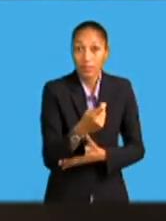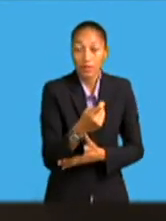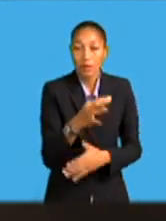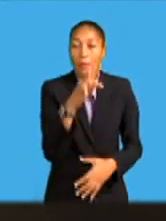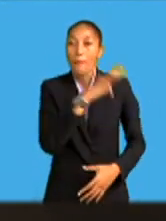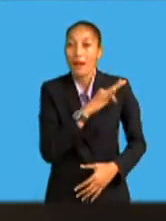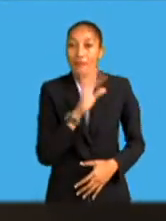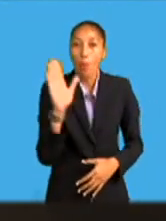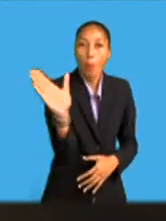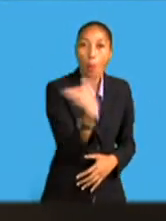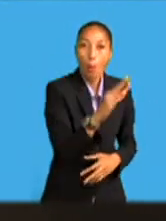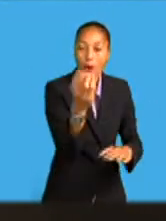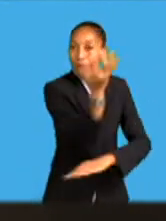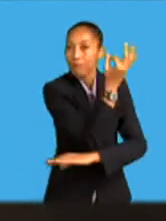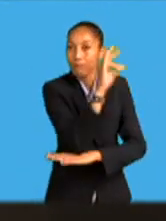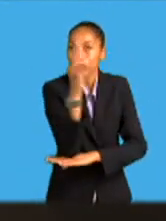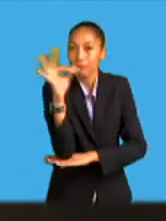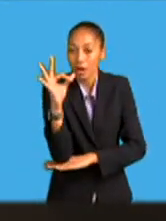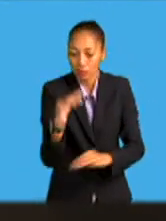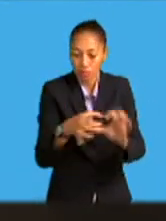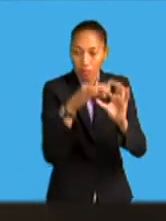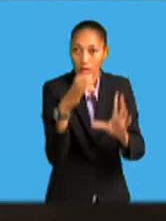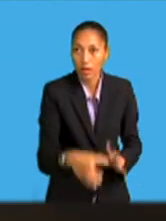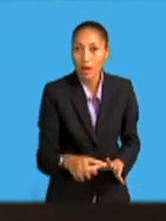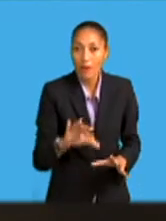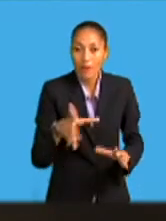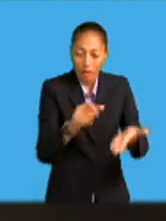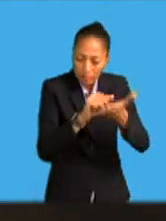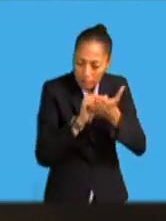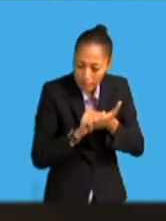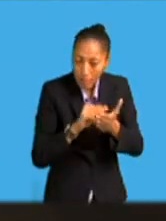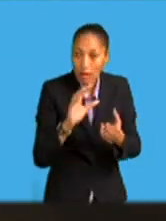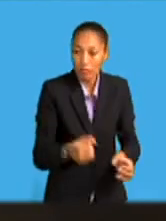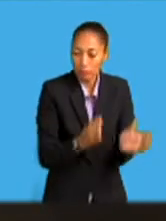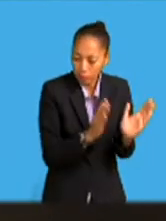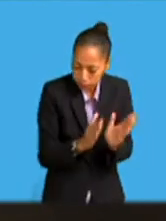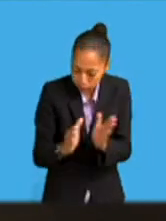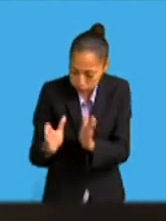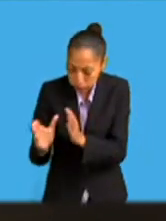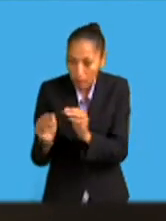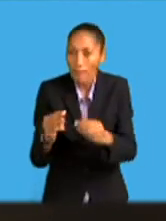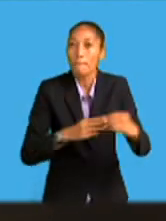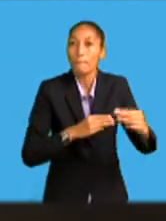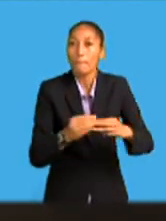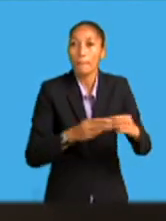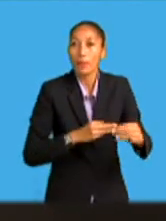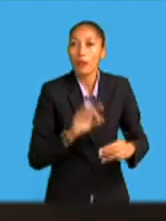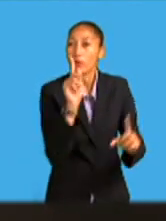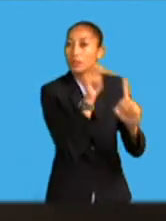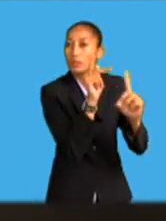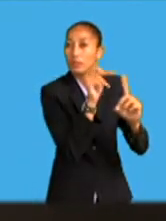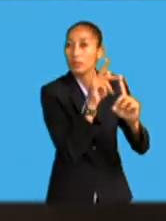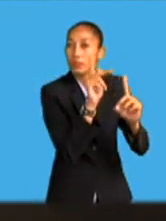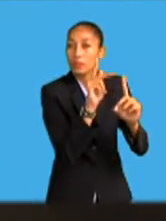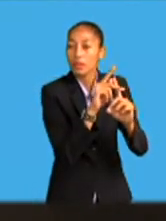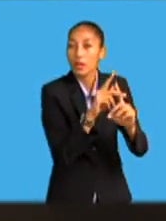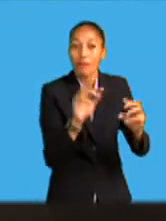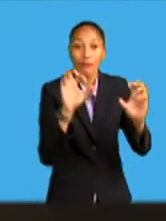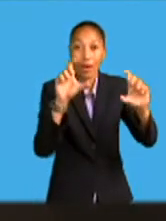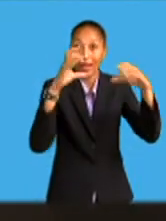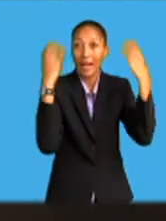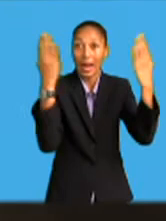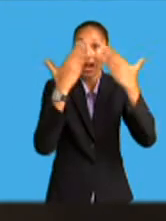resource owners for the conservation and sustainable management of their resources for the purpose of carbon